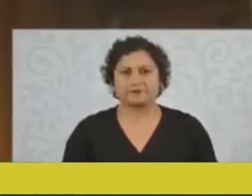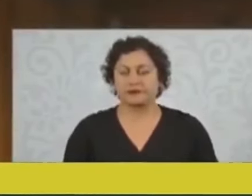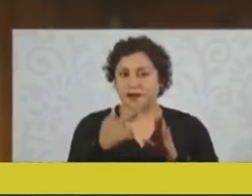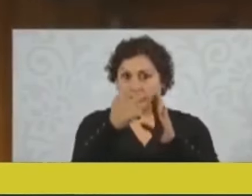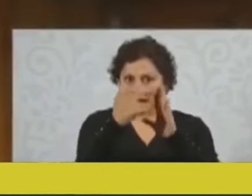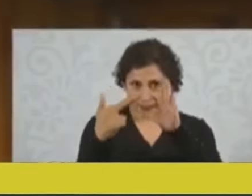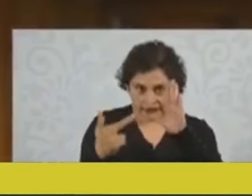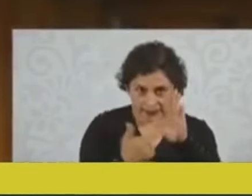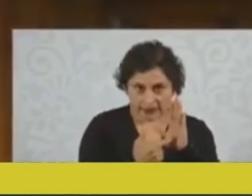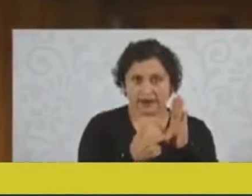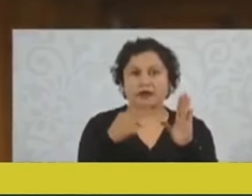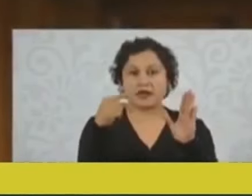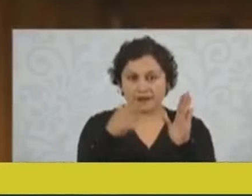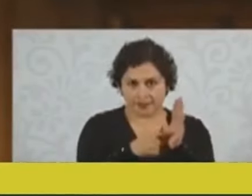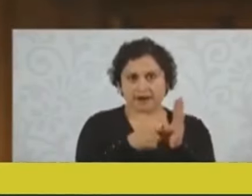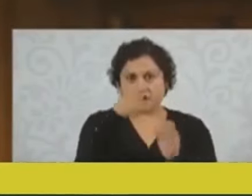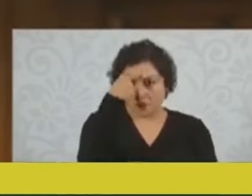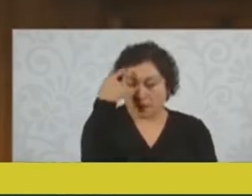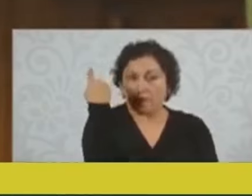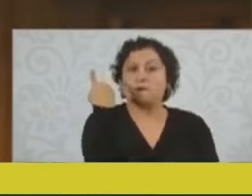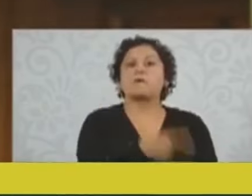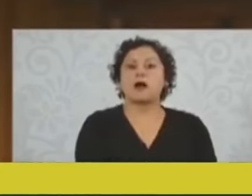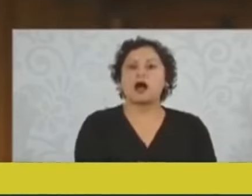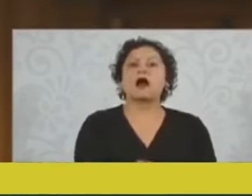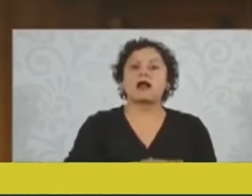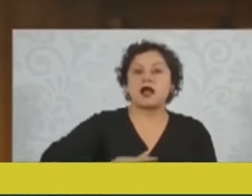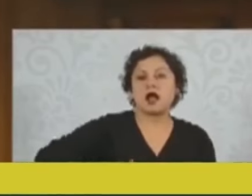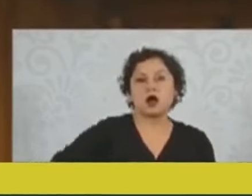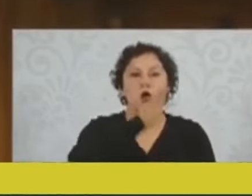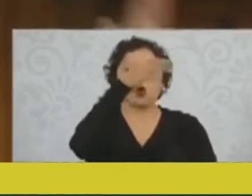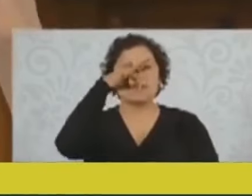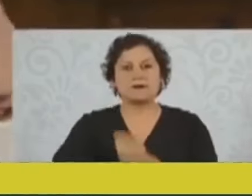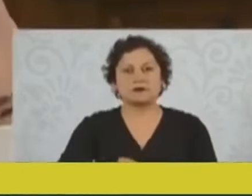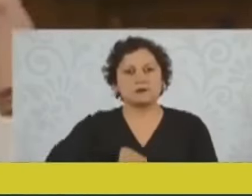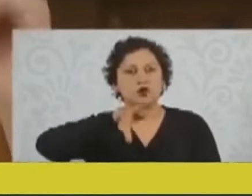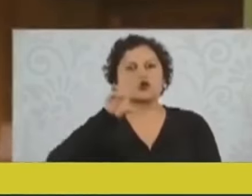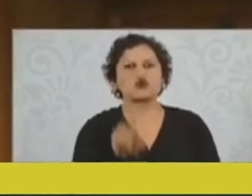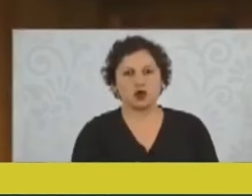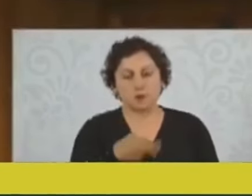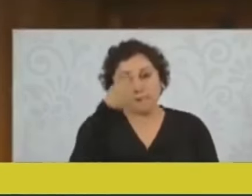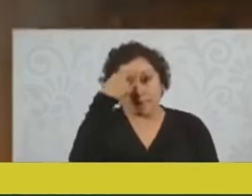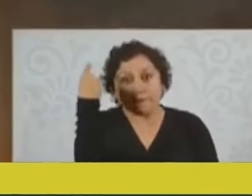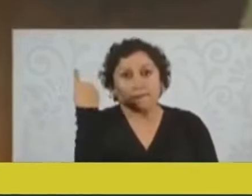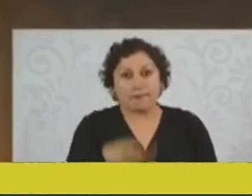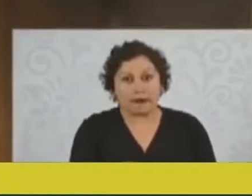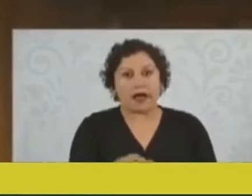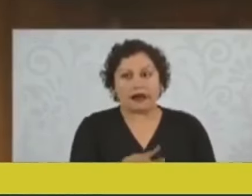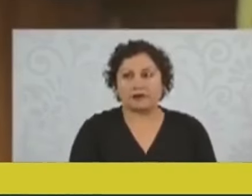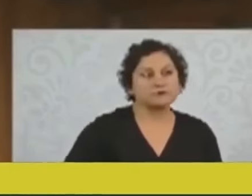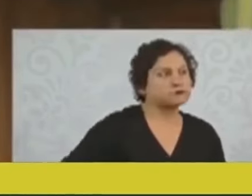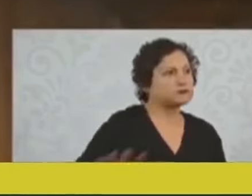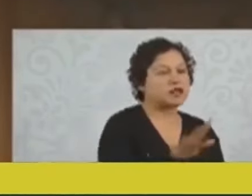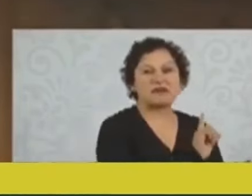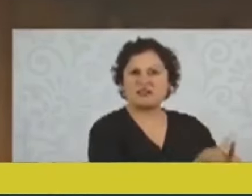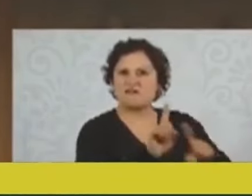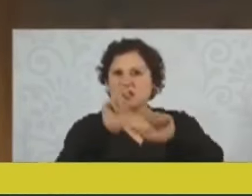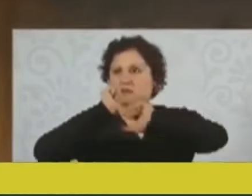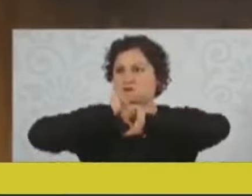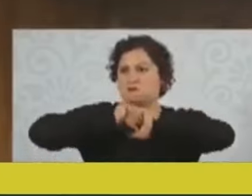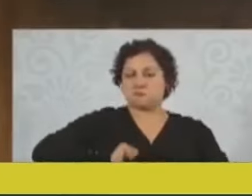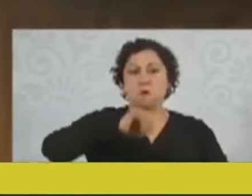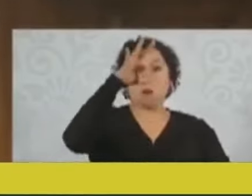principle of non-re-election. So from 2030, any